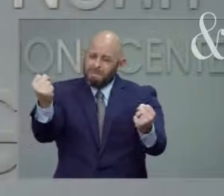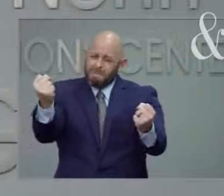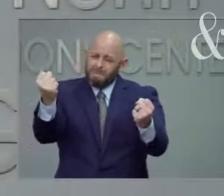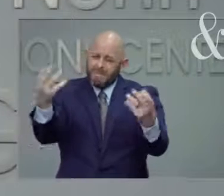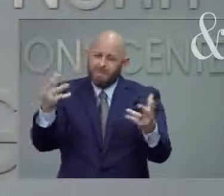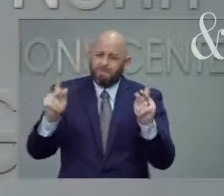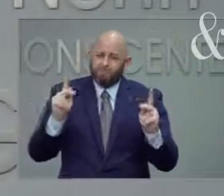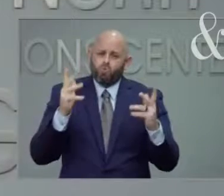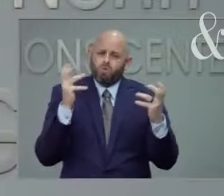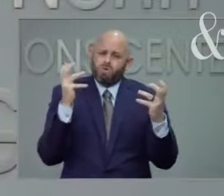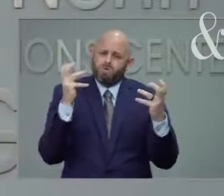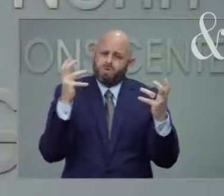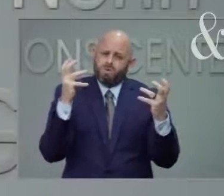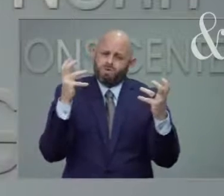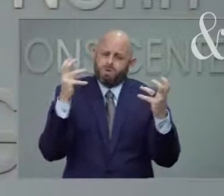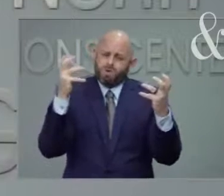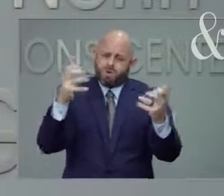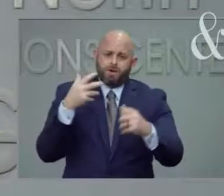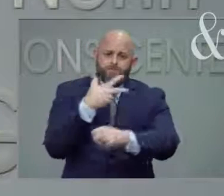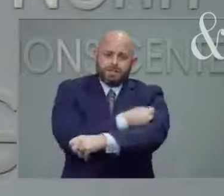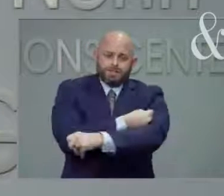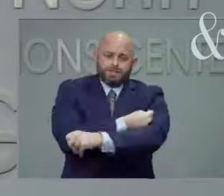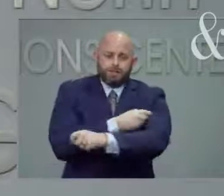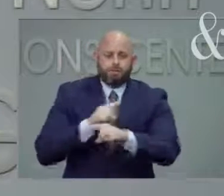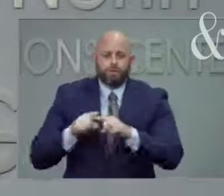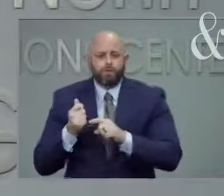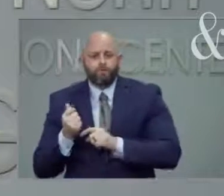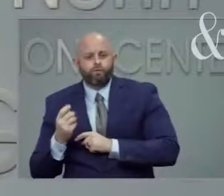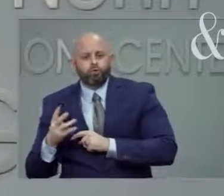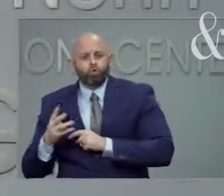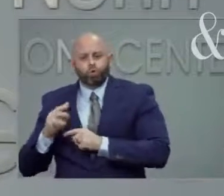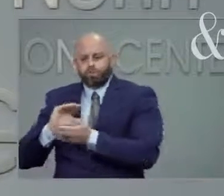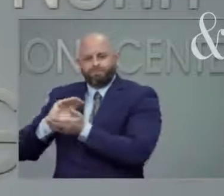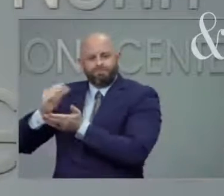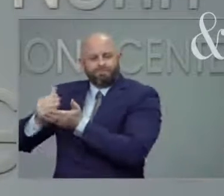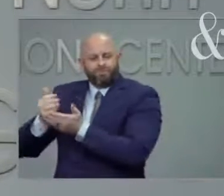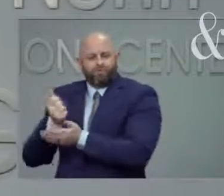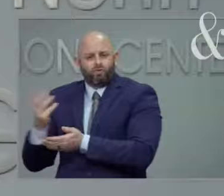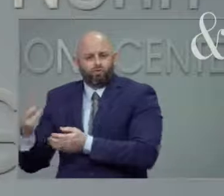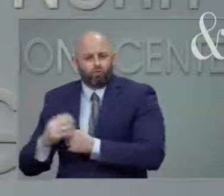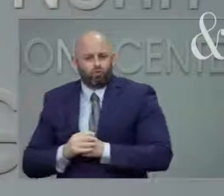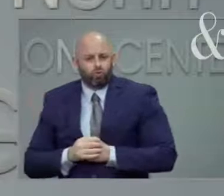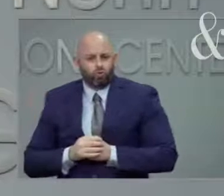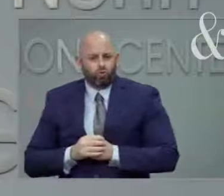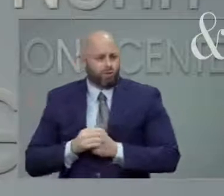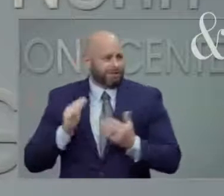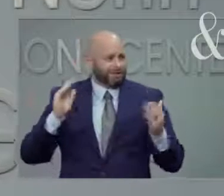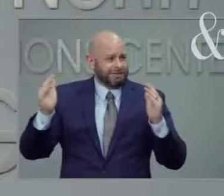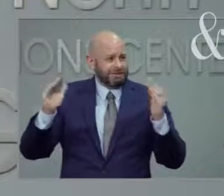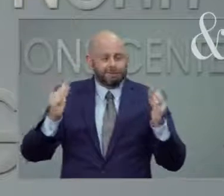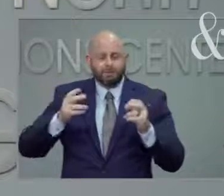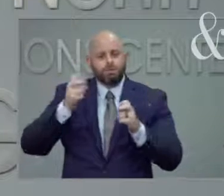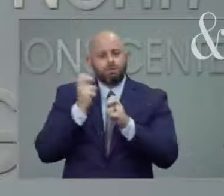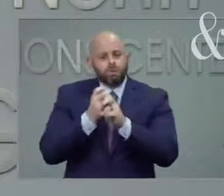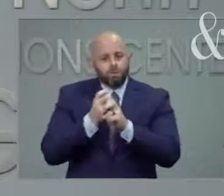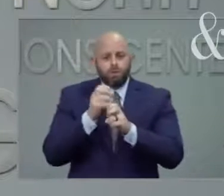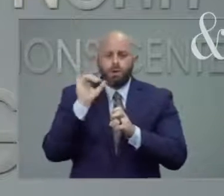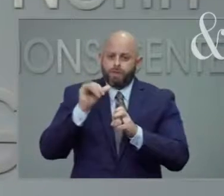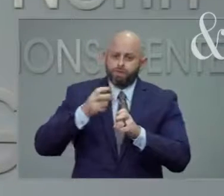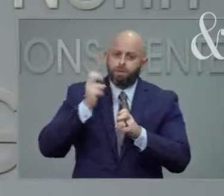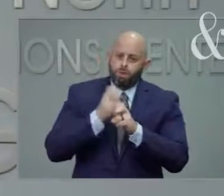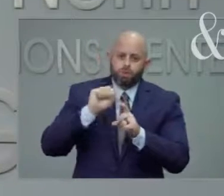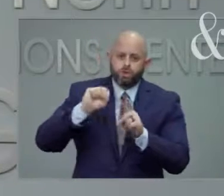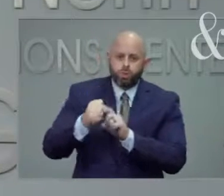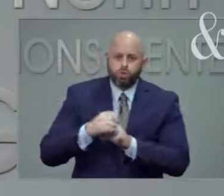people needing a vaccine in North Carolina, but you're dealing with thousands of shots, then that is a very